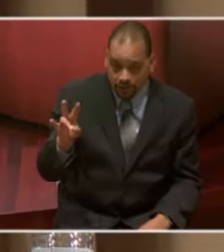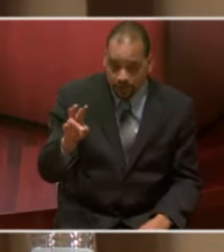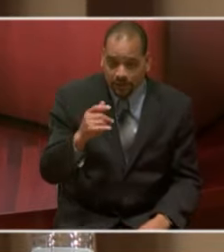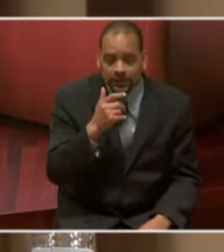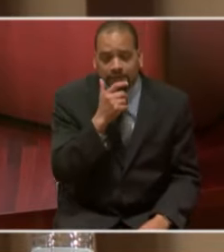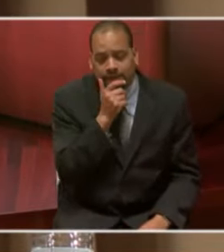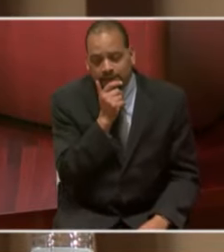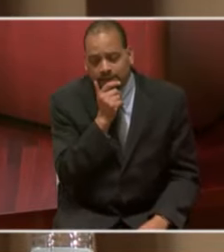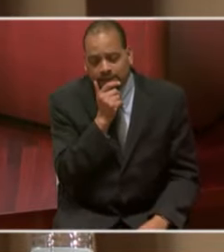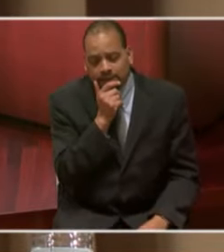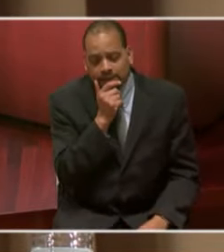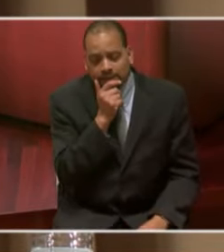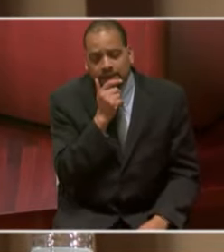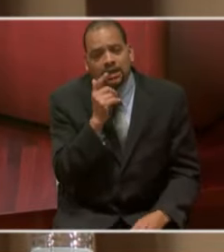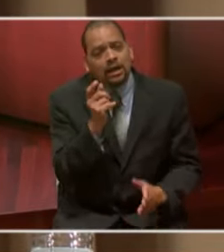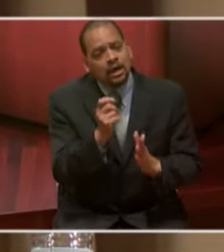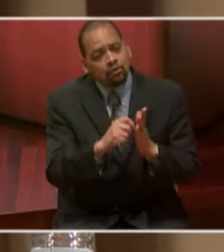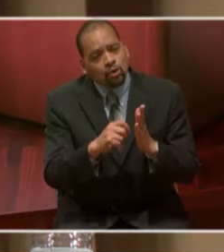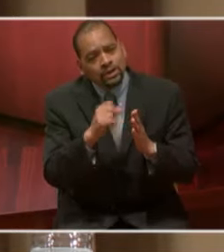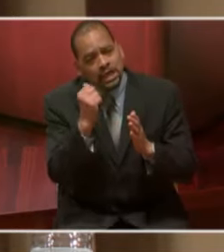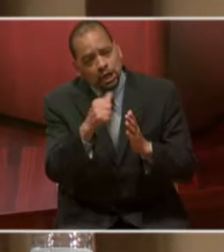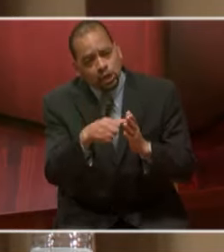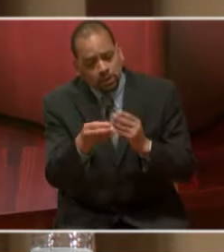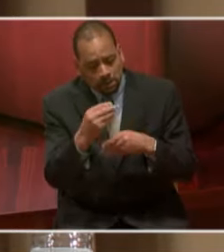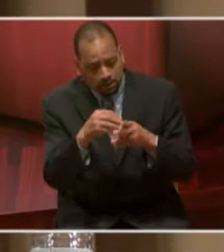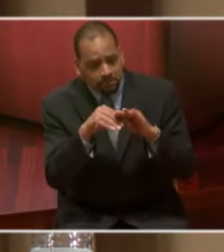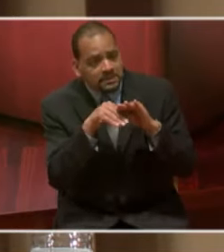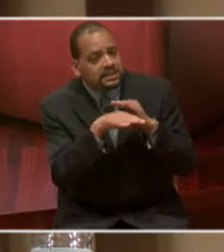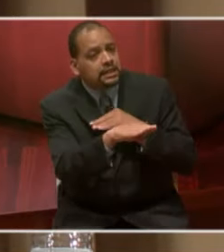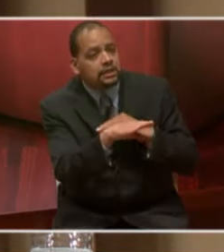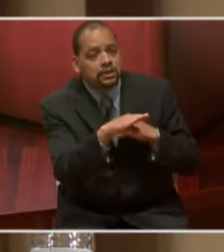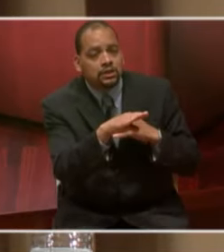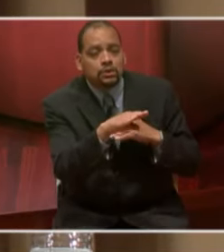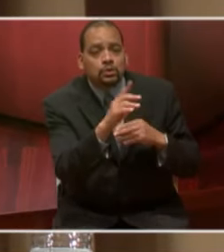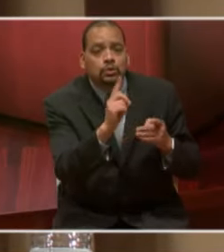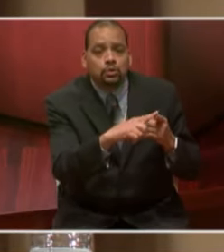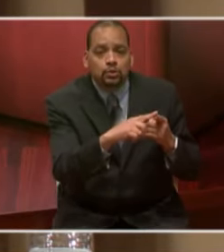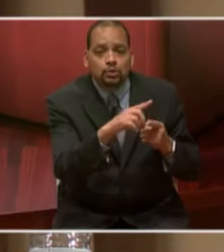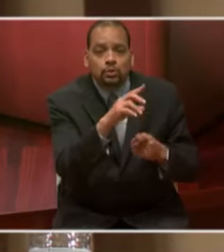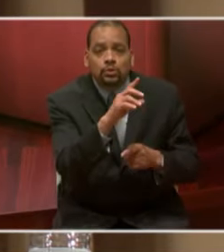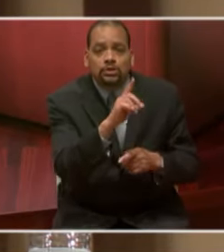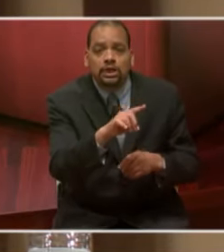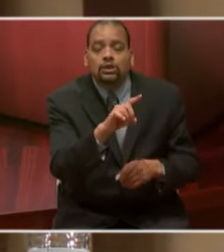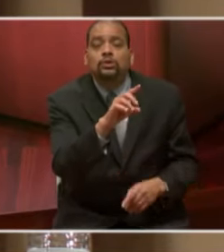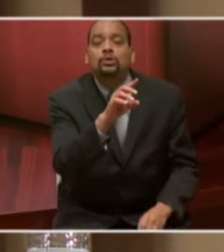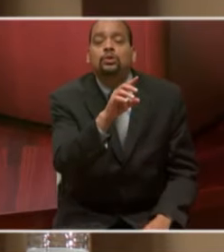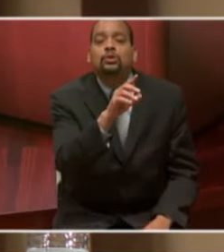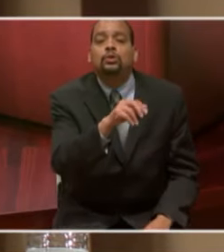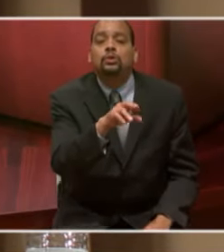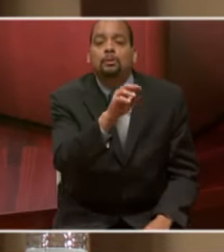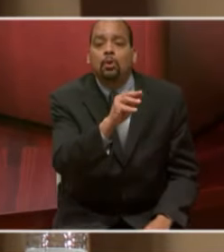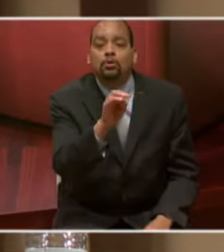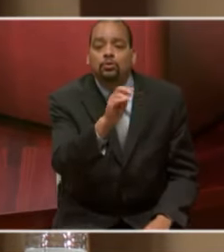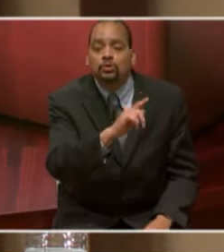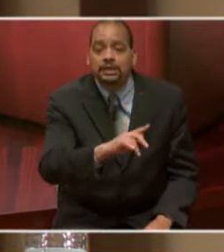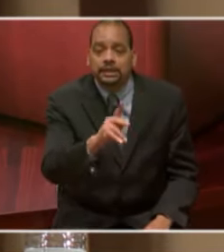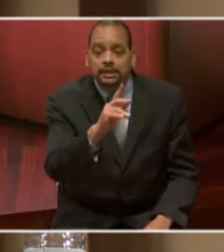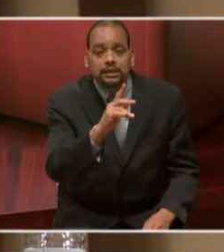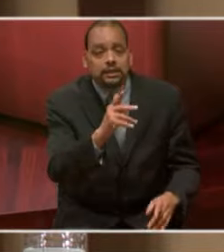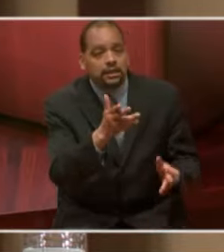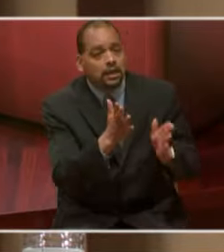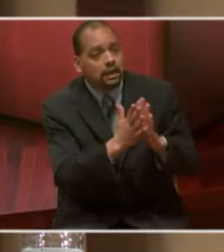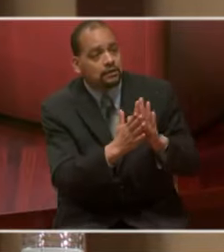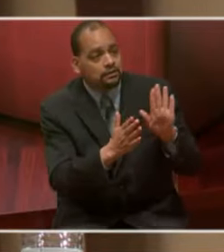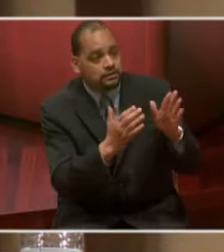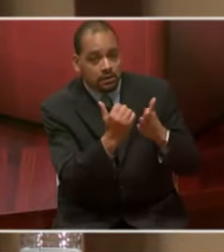man. He inspired me. He lifted me. He induced me with the philosophy and the discipline